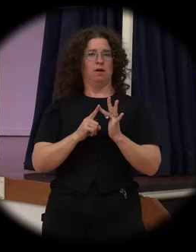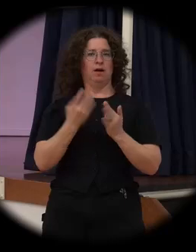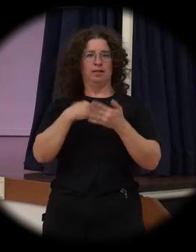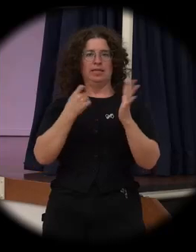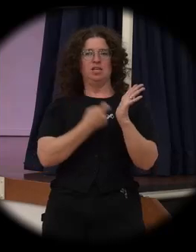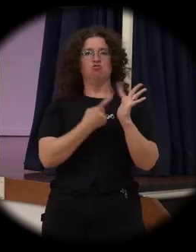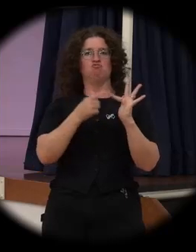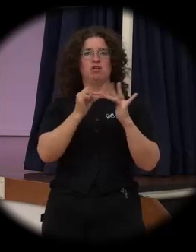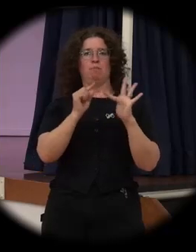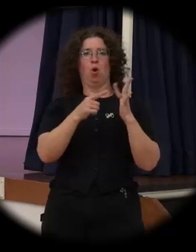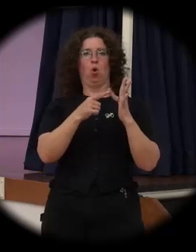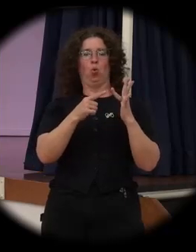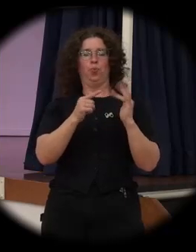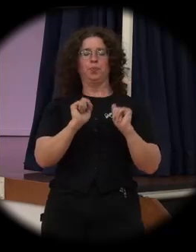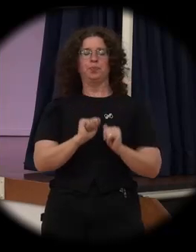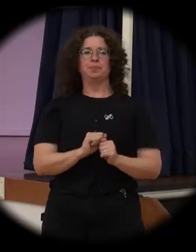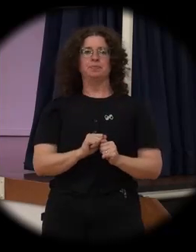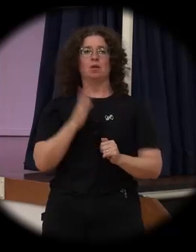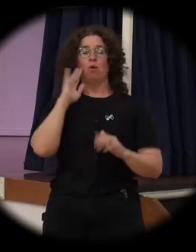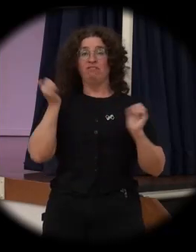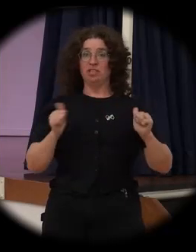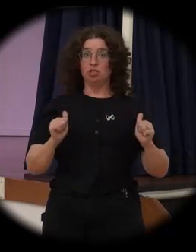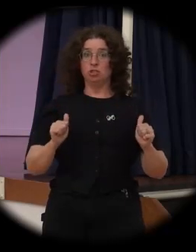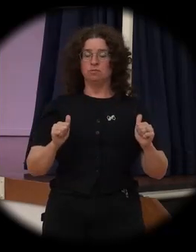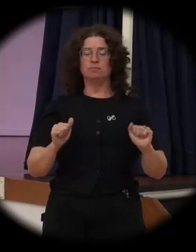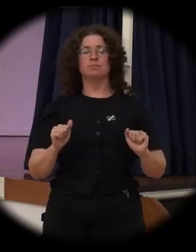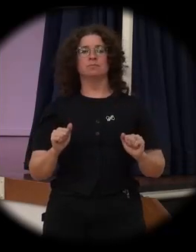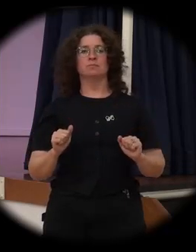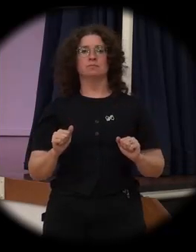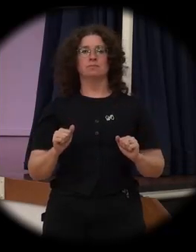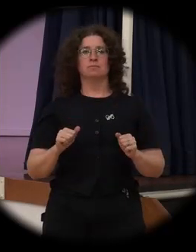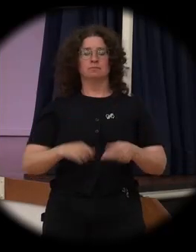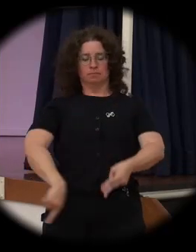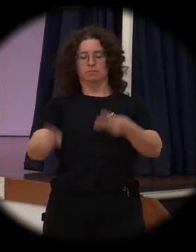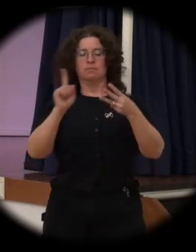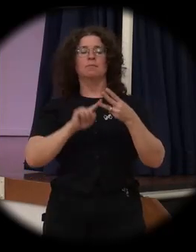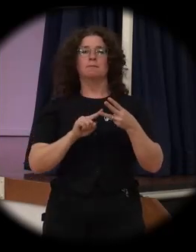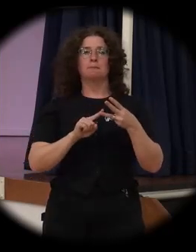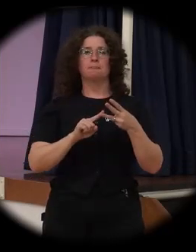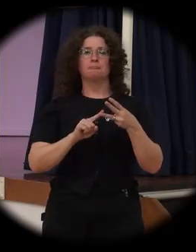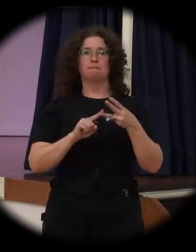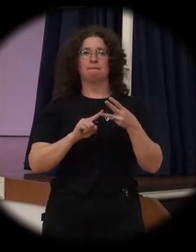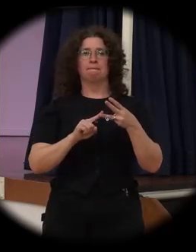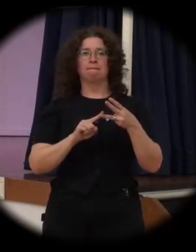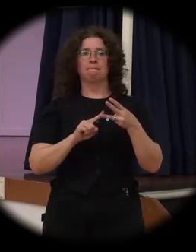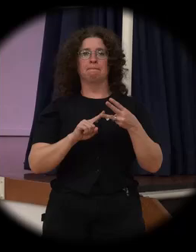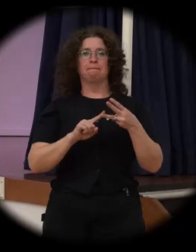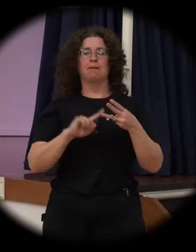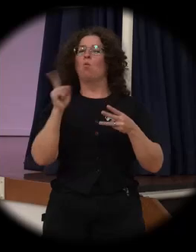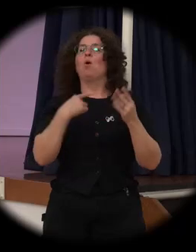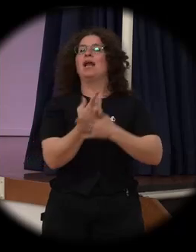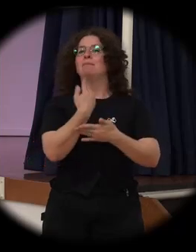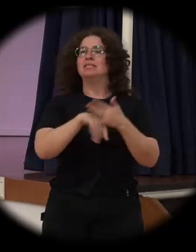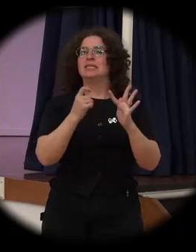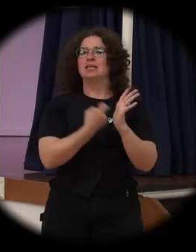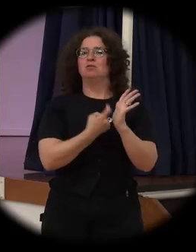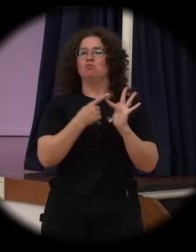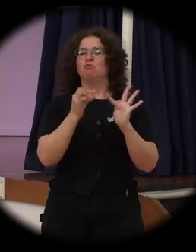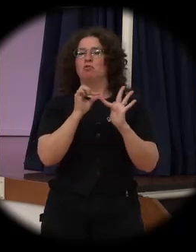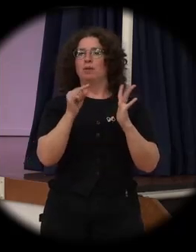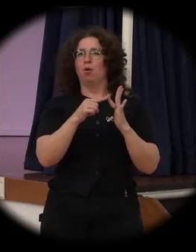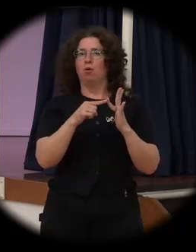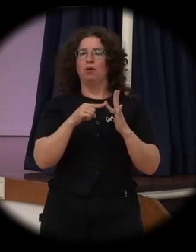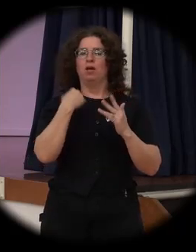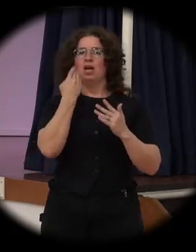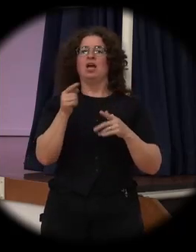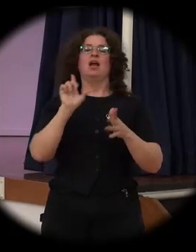repo. And then once you've done that, basically this third step is what will now happen in your repo. Each time you make a